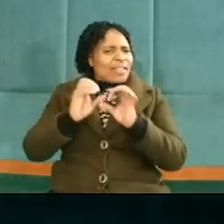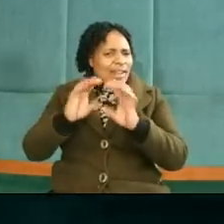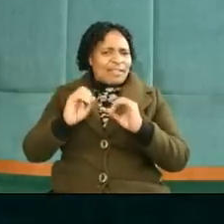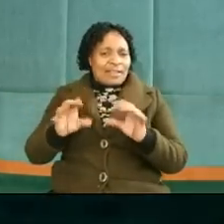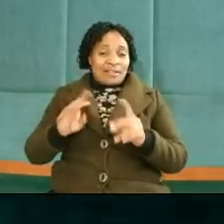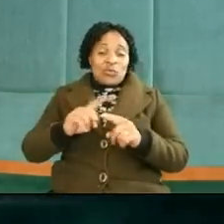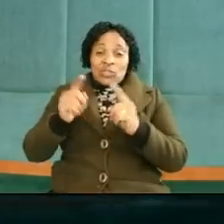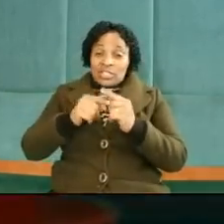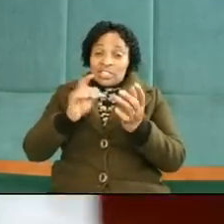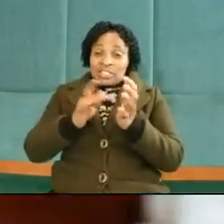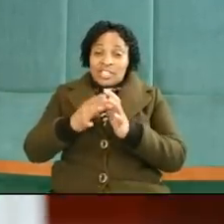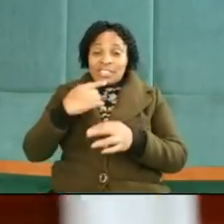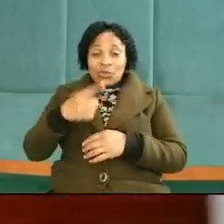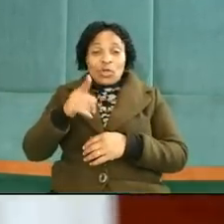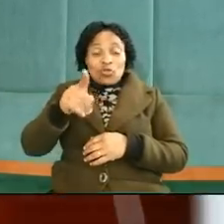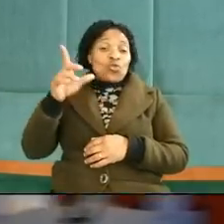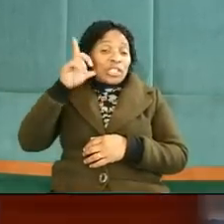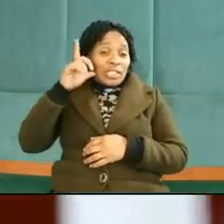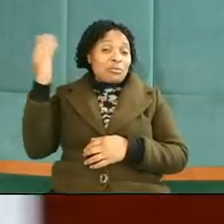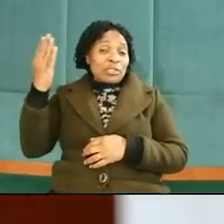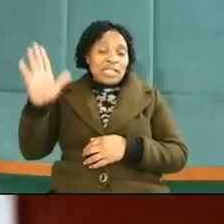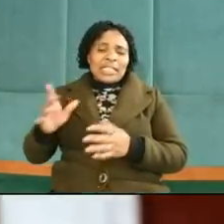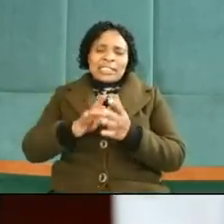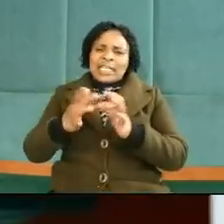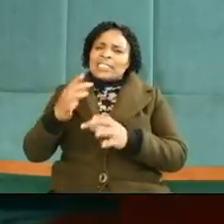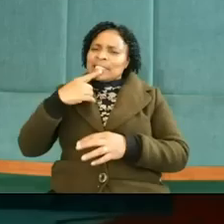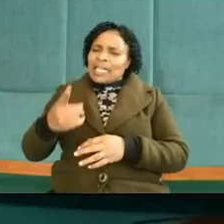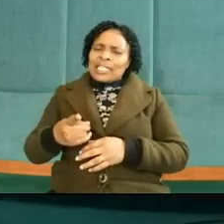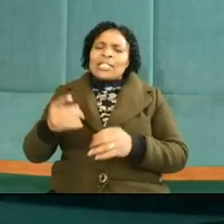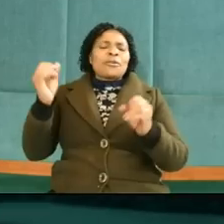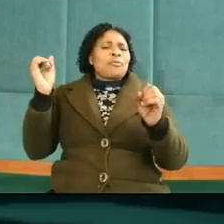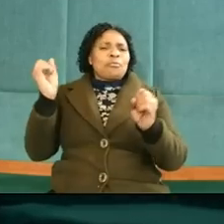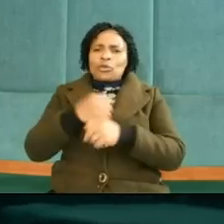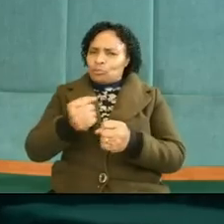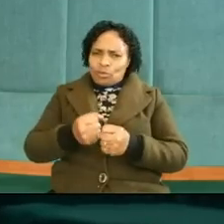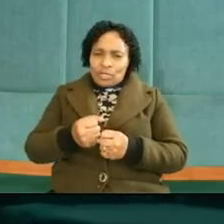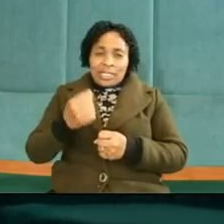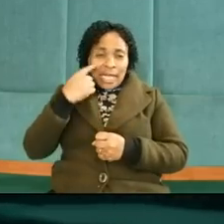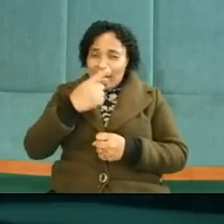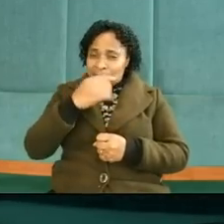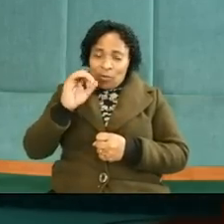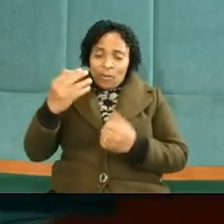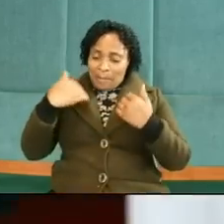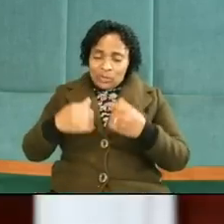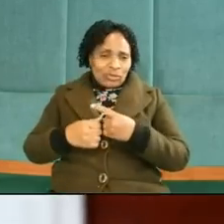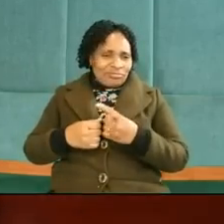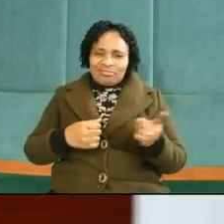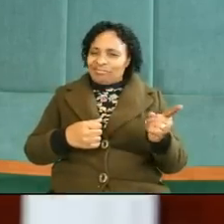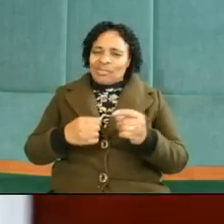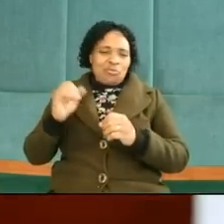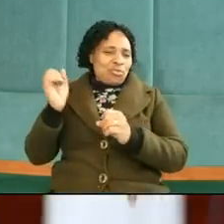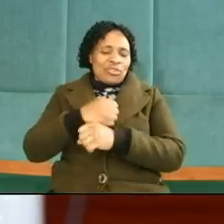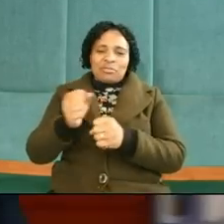When Jesus said, hey, listen to the preacher. When Jesus said this, it is not possible, it wouldn't, in the eyes of the average person, it's not